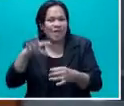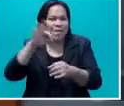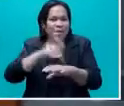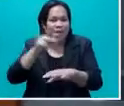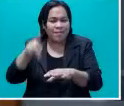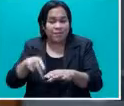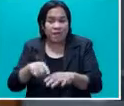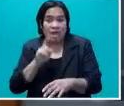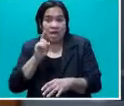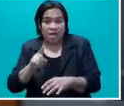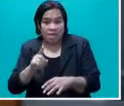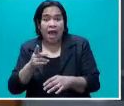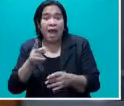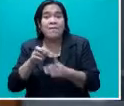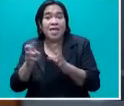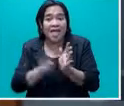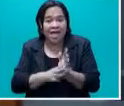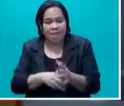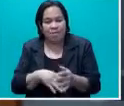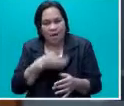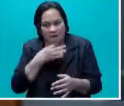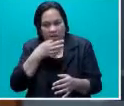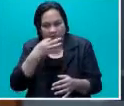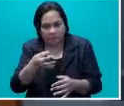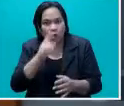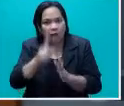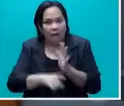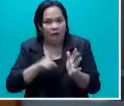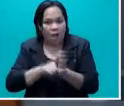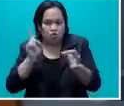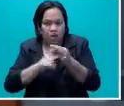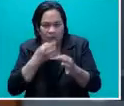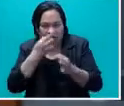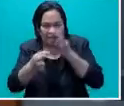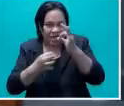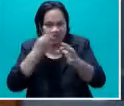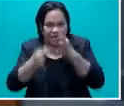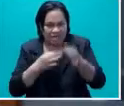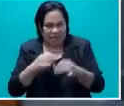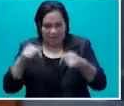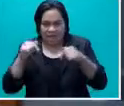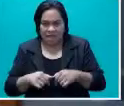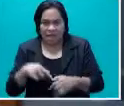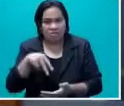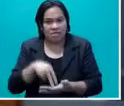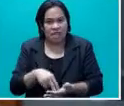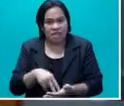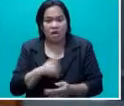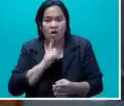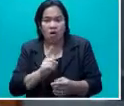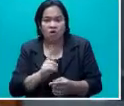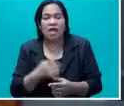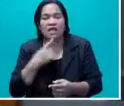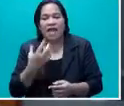a 1-hour questioning time without notice on the floor of Parliament. But in our standing orders, we have